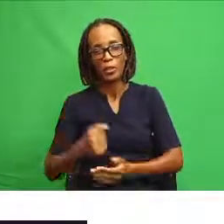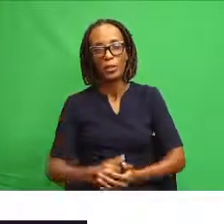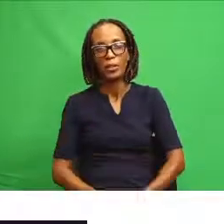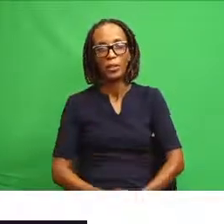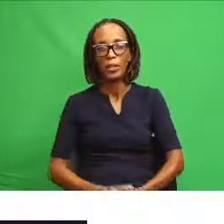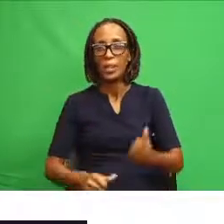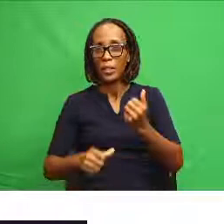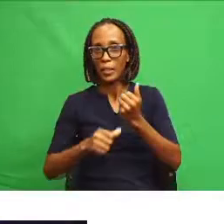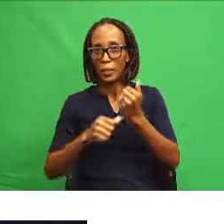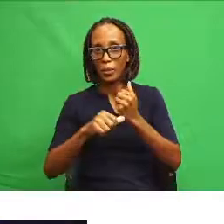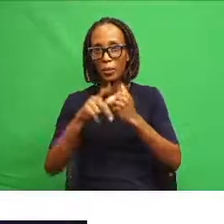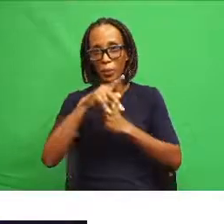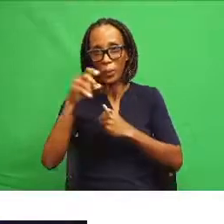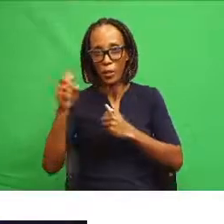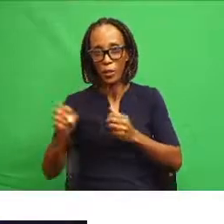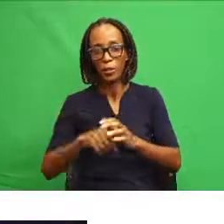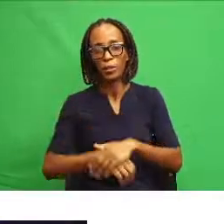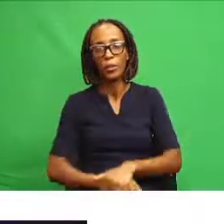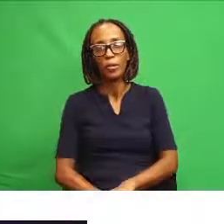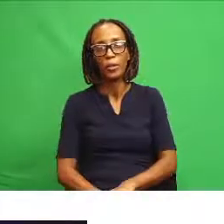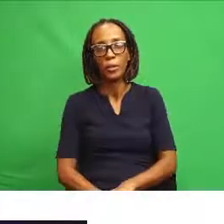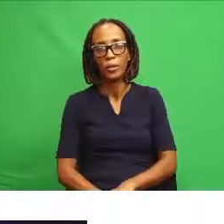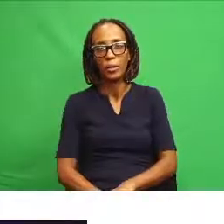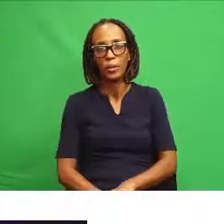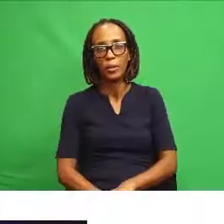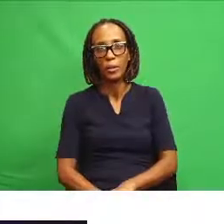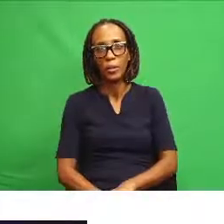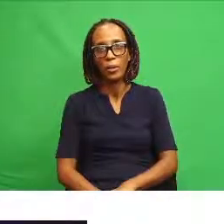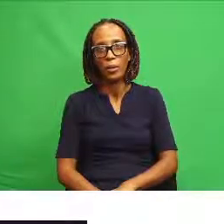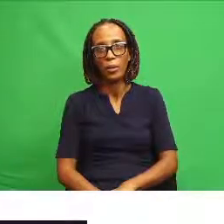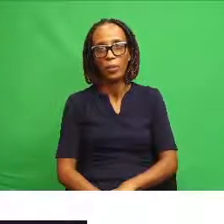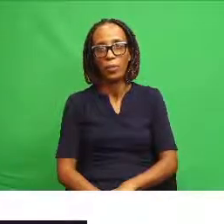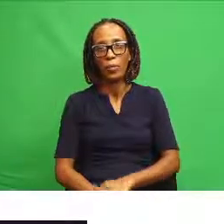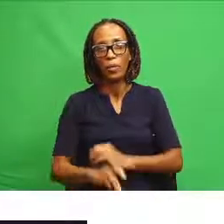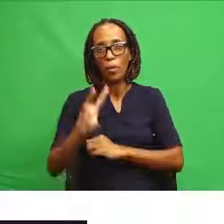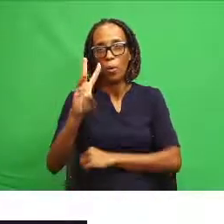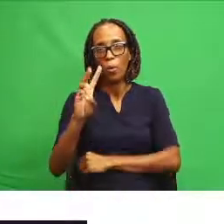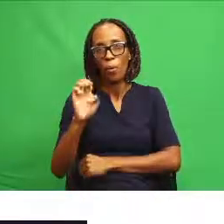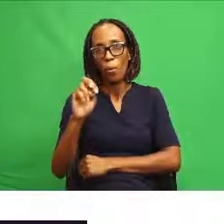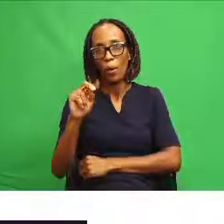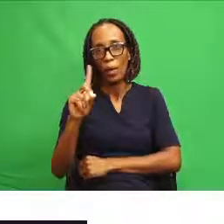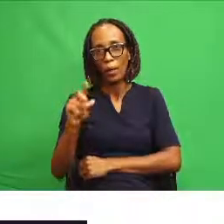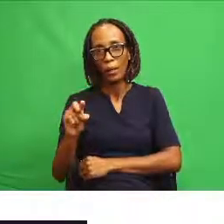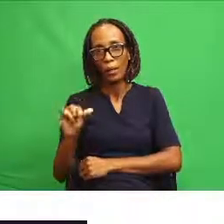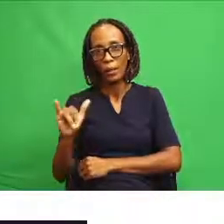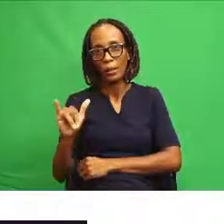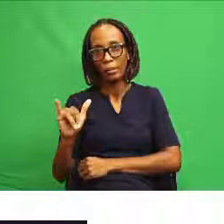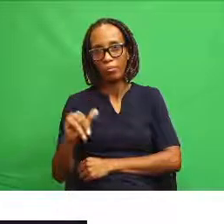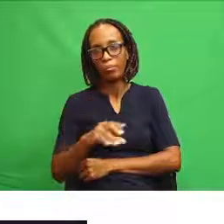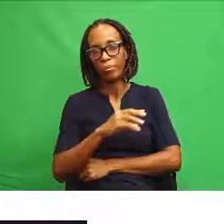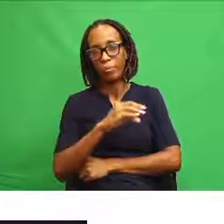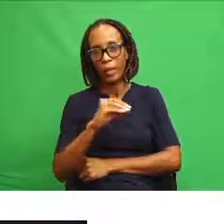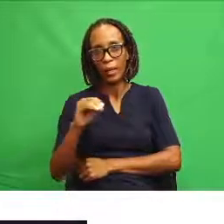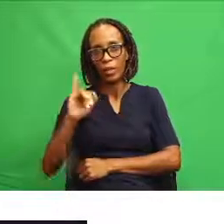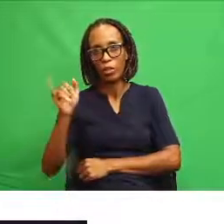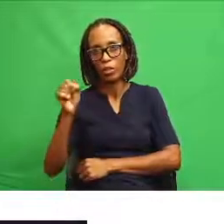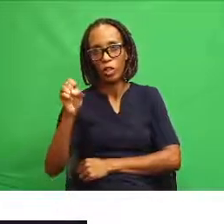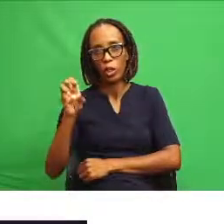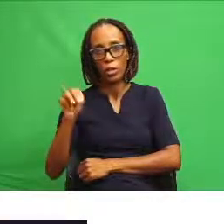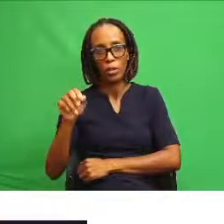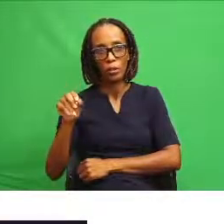our Deputy Permanent Secretaries, Ms. Wendy Guy Hernandez, and Ms. Jasmine Pascal,